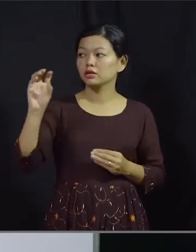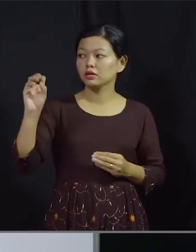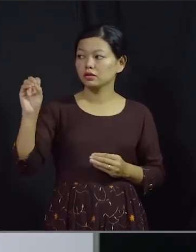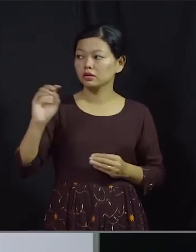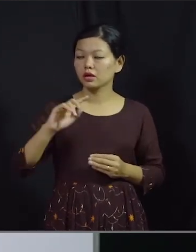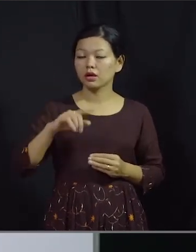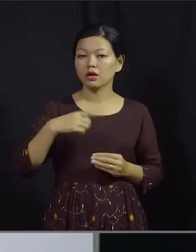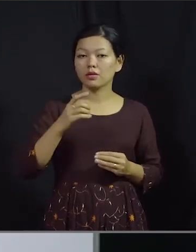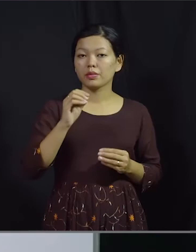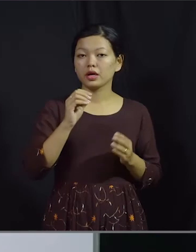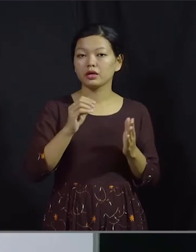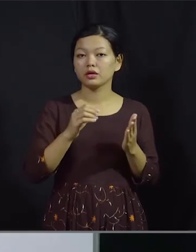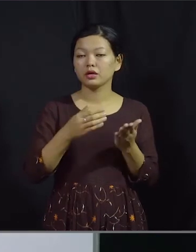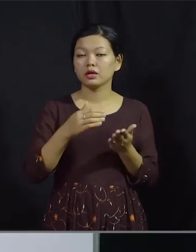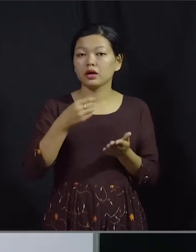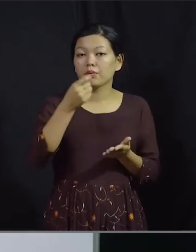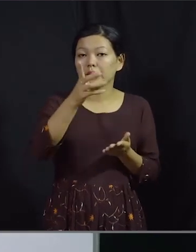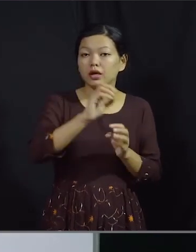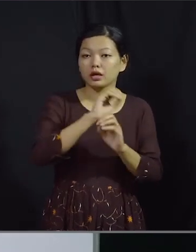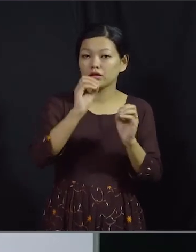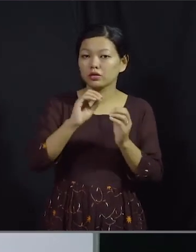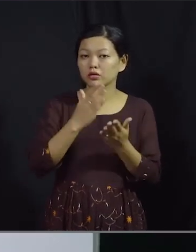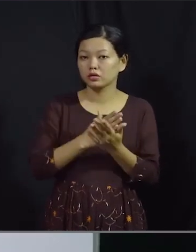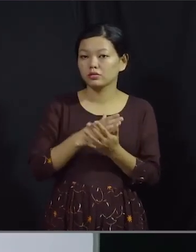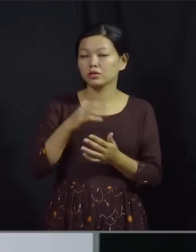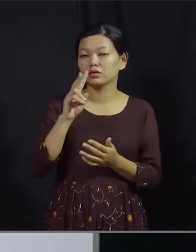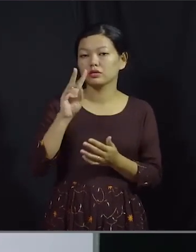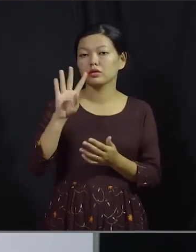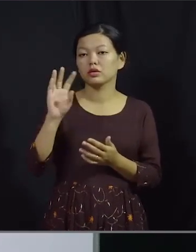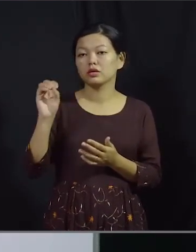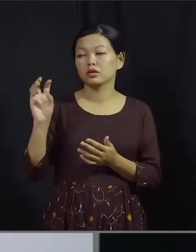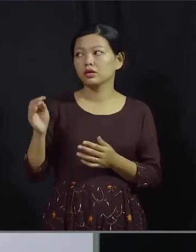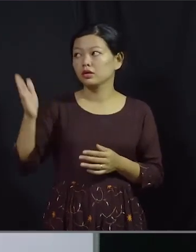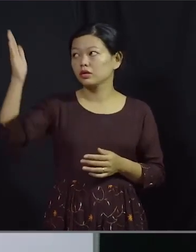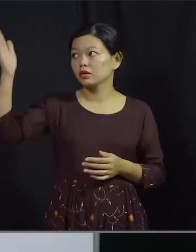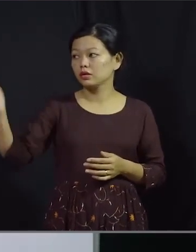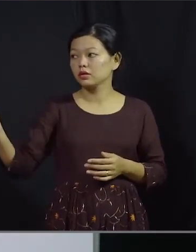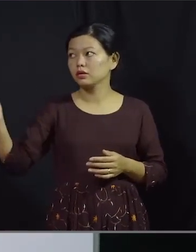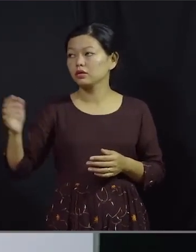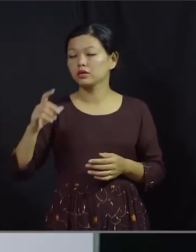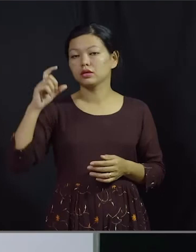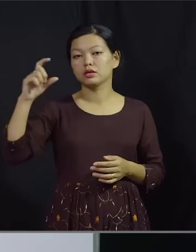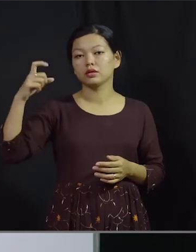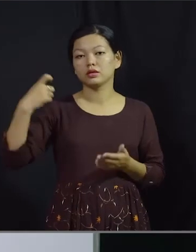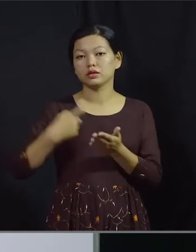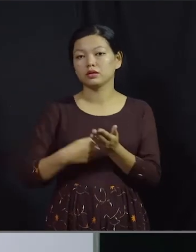by bad debts recovered, that is 2,400. This is a credit